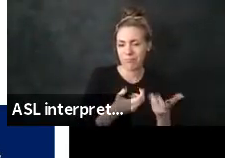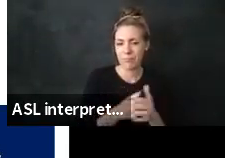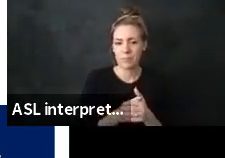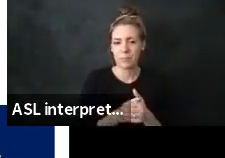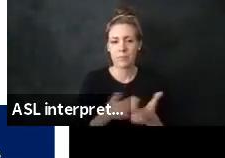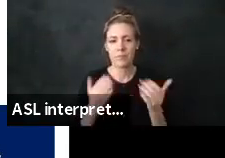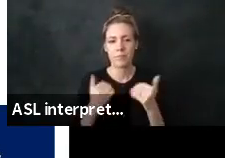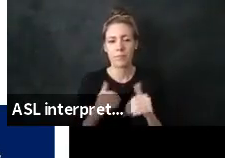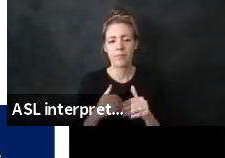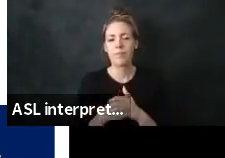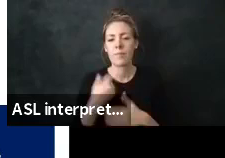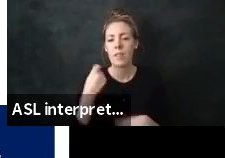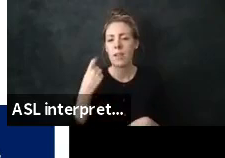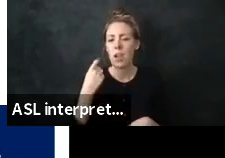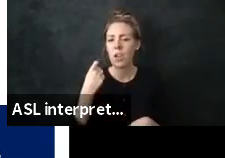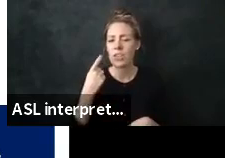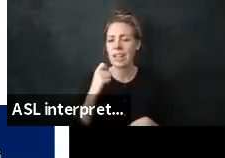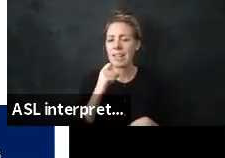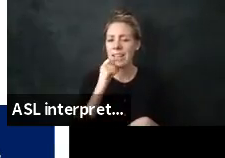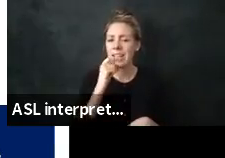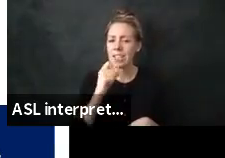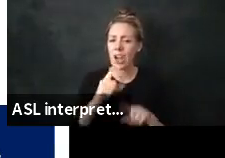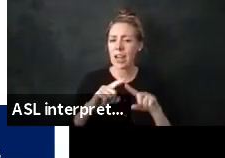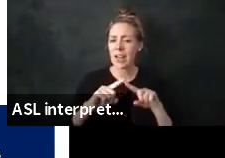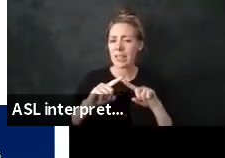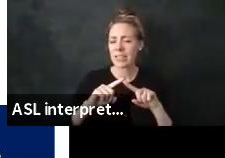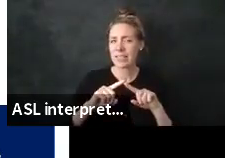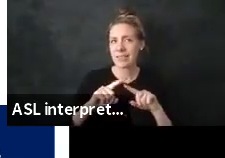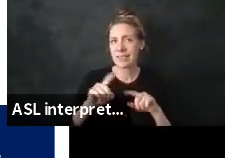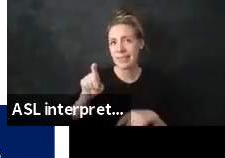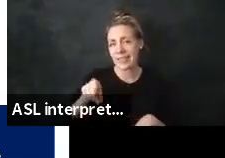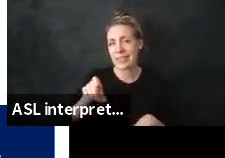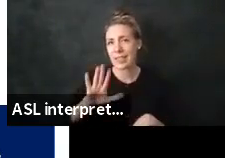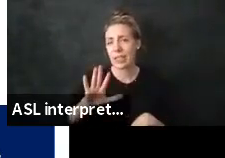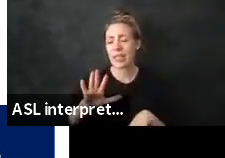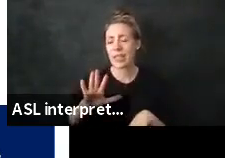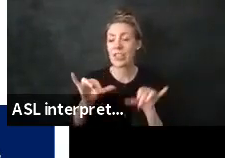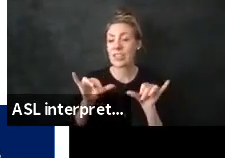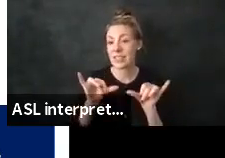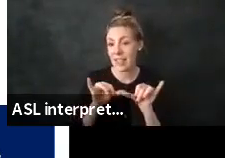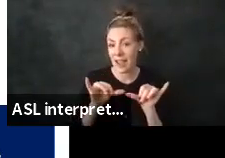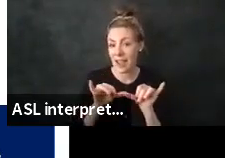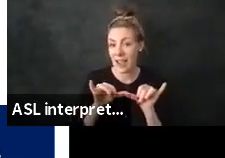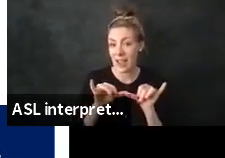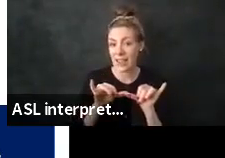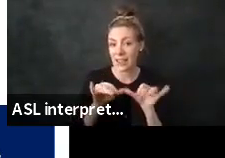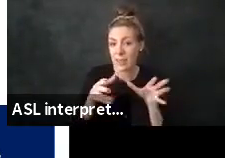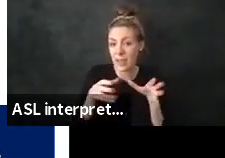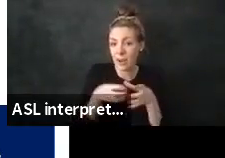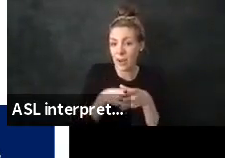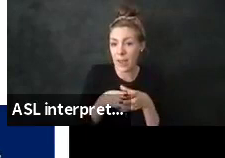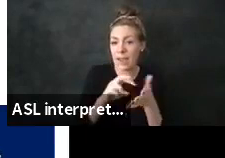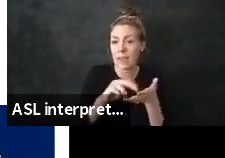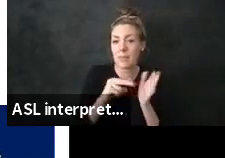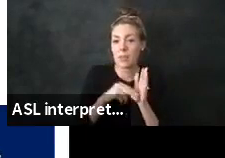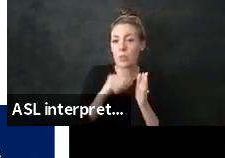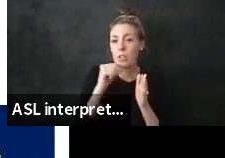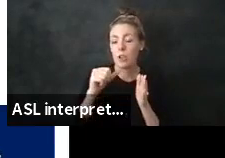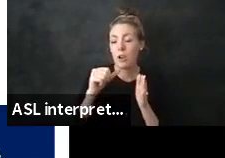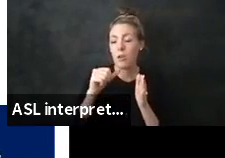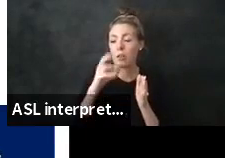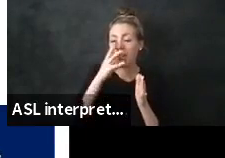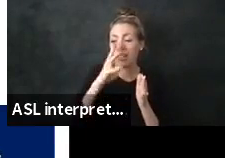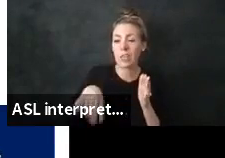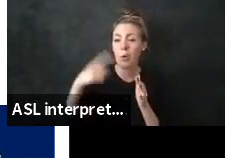is not necessarily the size or even the shape, but what compactness does mean is that we do not bypass one group of people to get to a